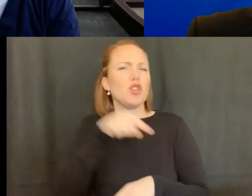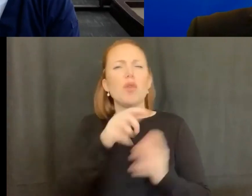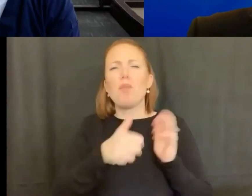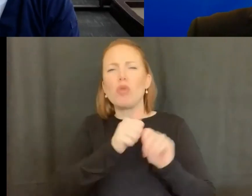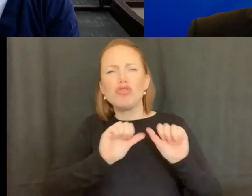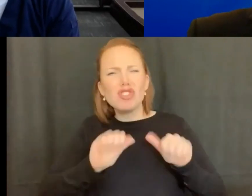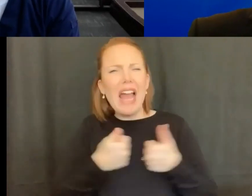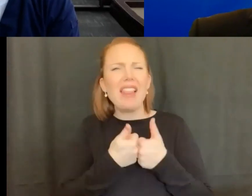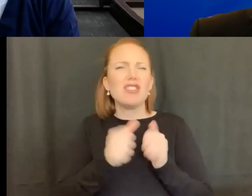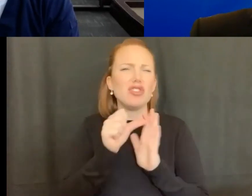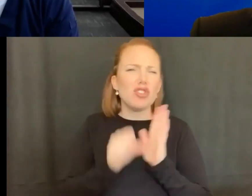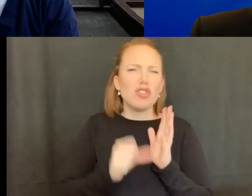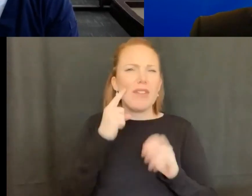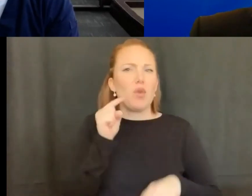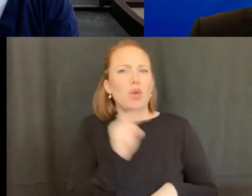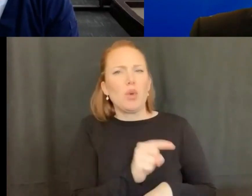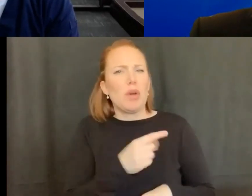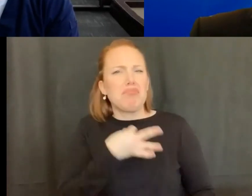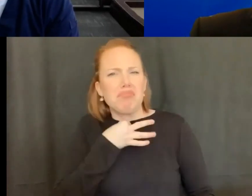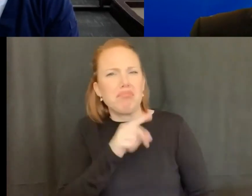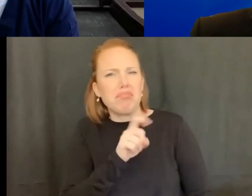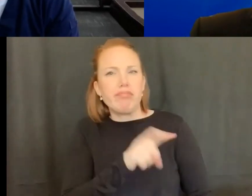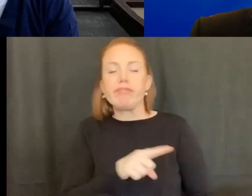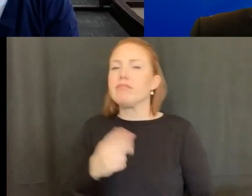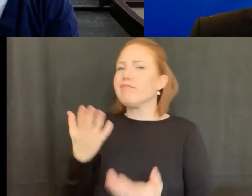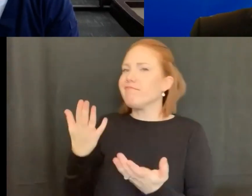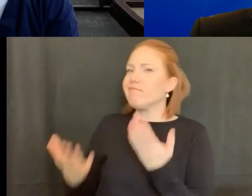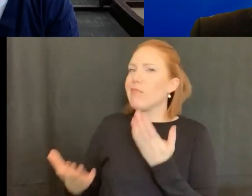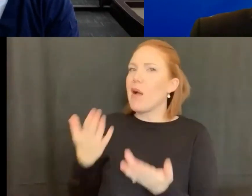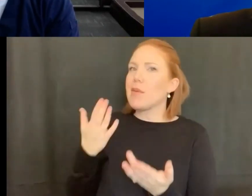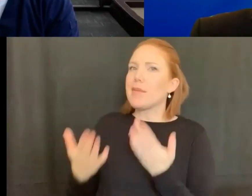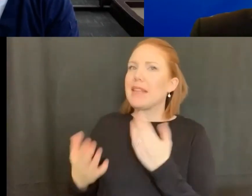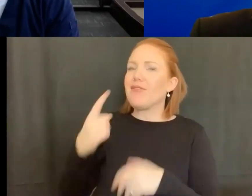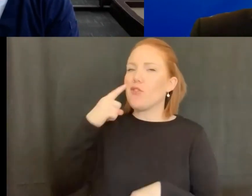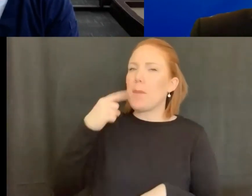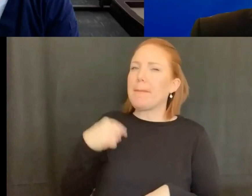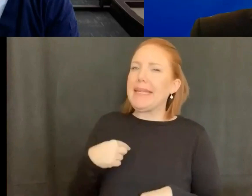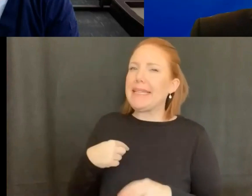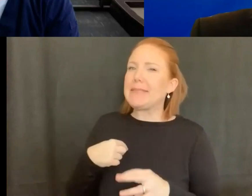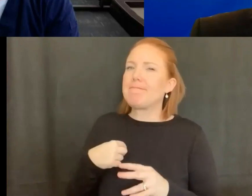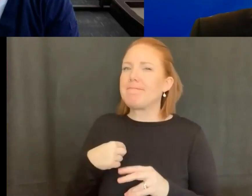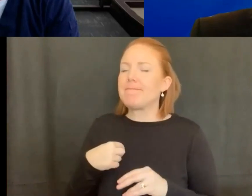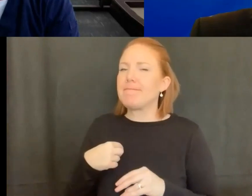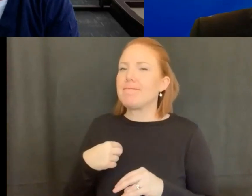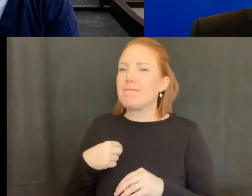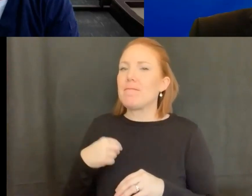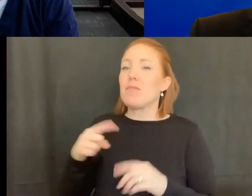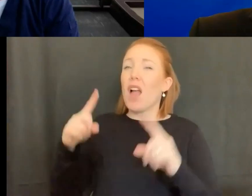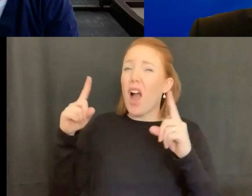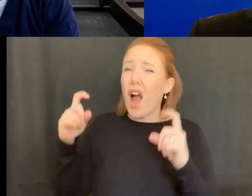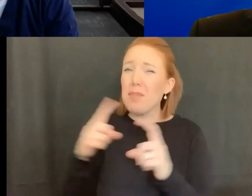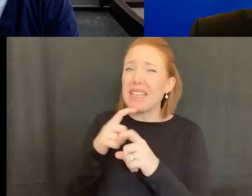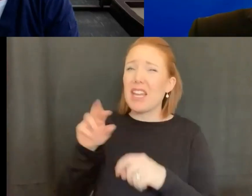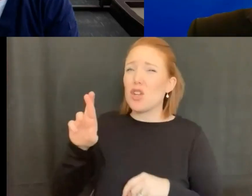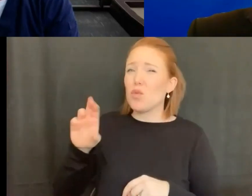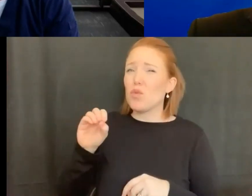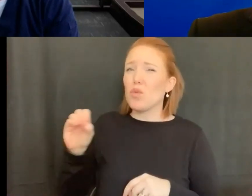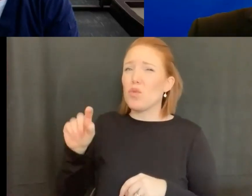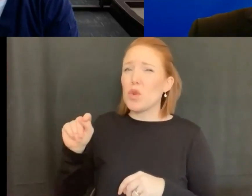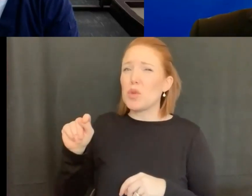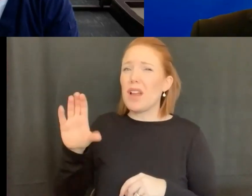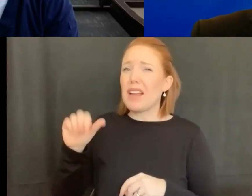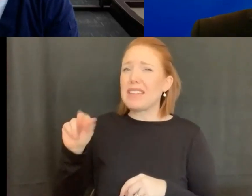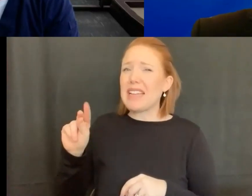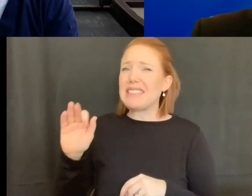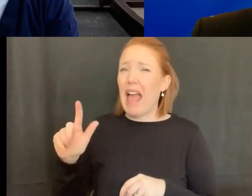you come across? Let's see. Probably for me, a complicated root canal would be pretty